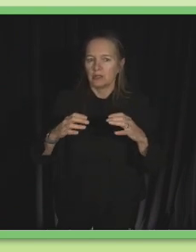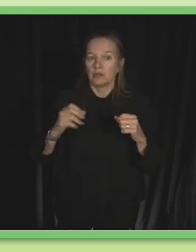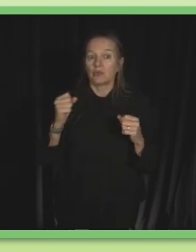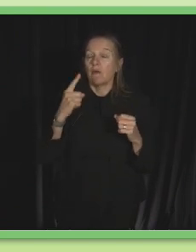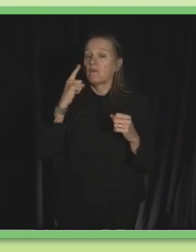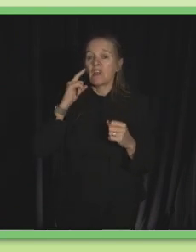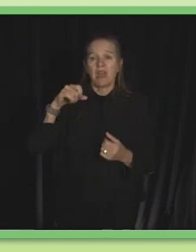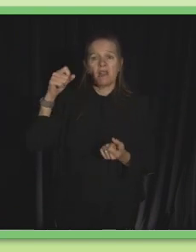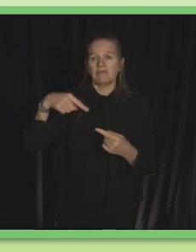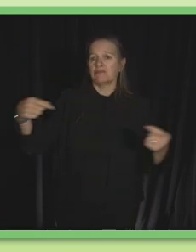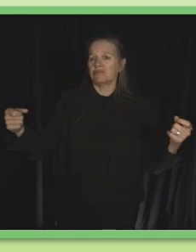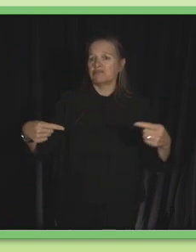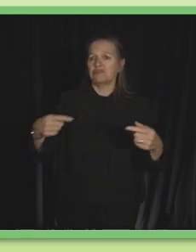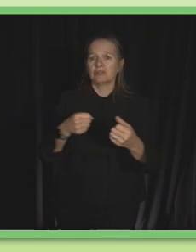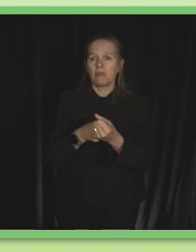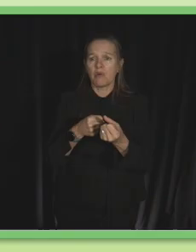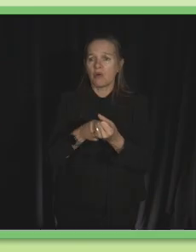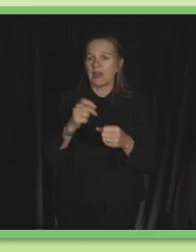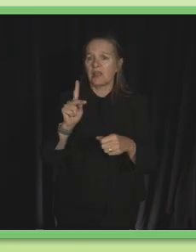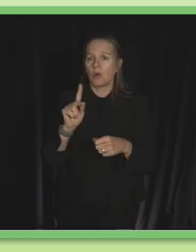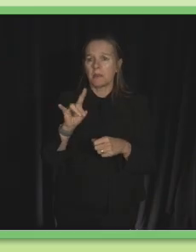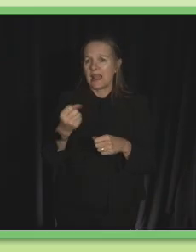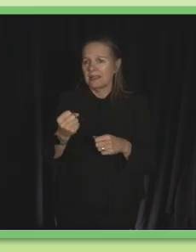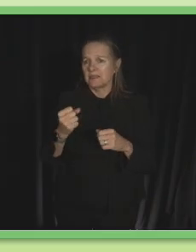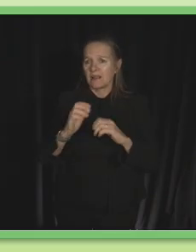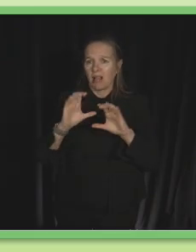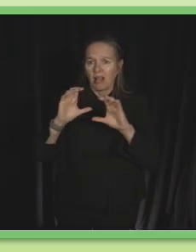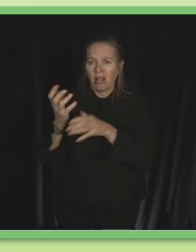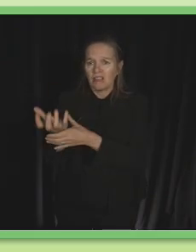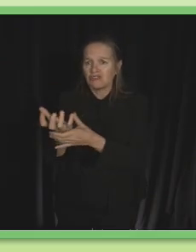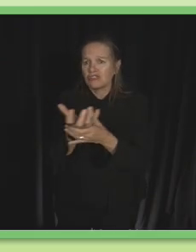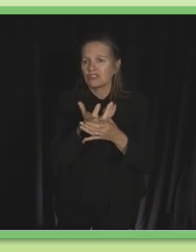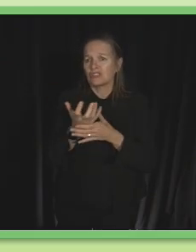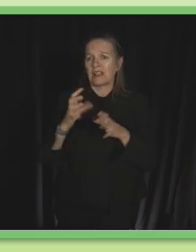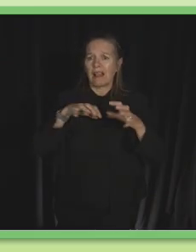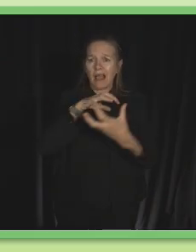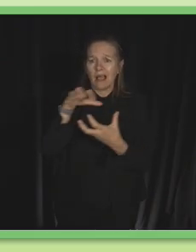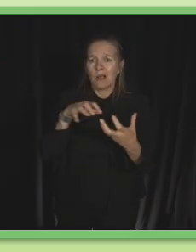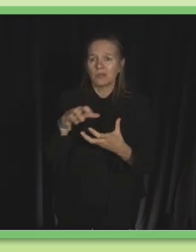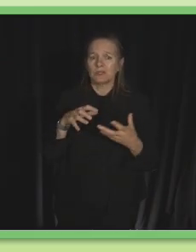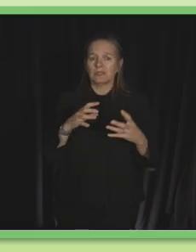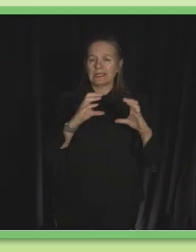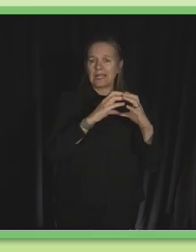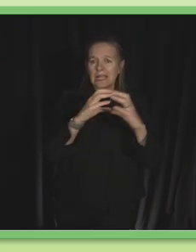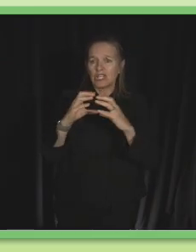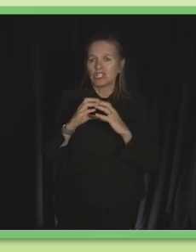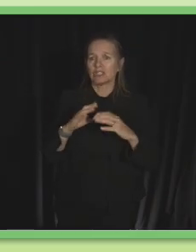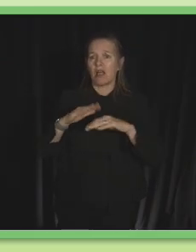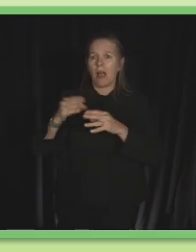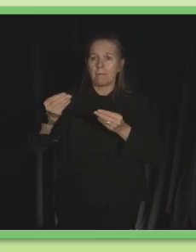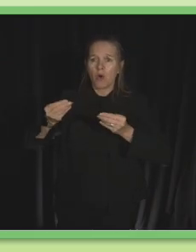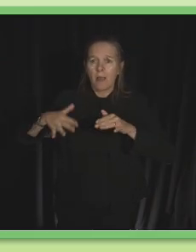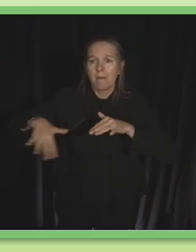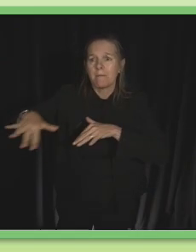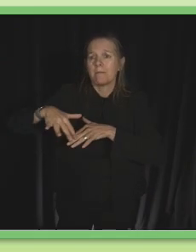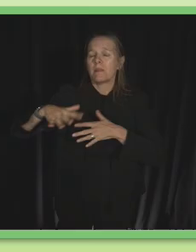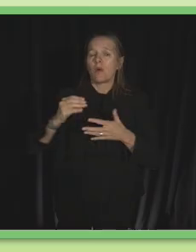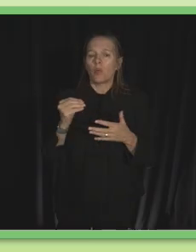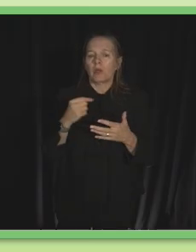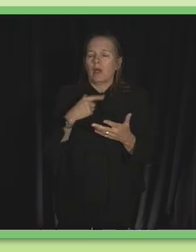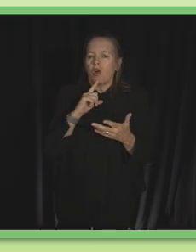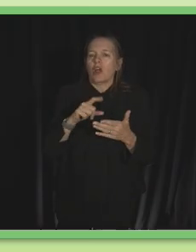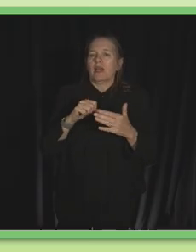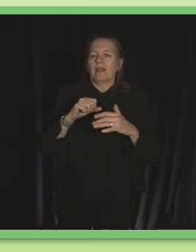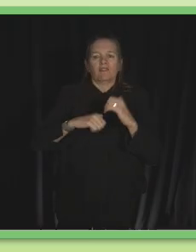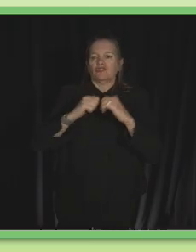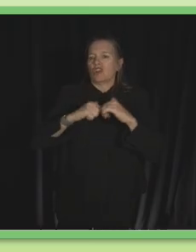support across Kubernetes clusters, multiple clouds, container services, on-premise. We're basically infrastructure